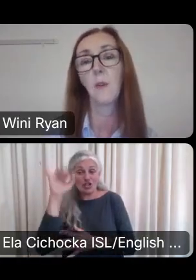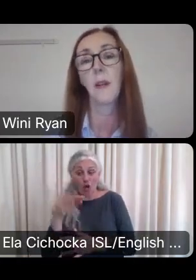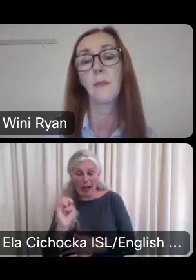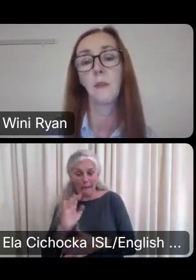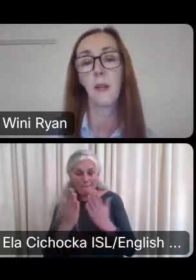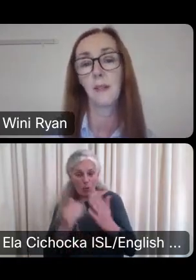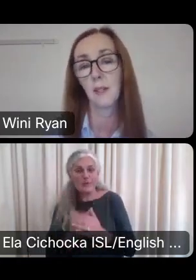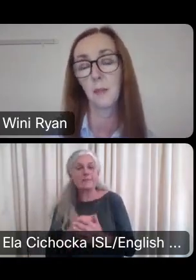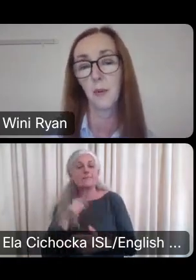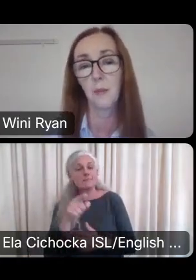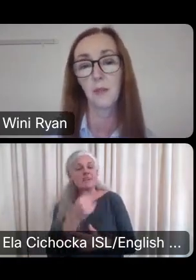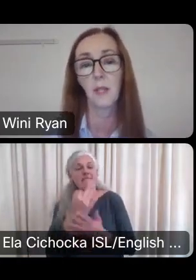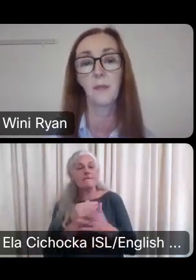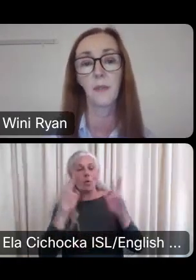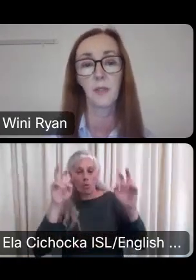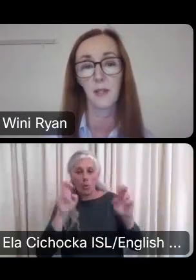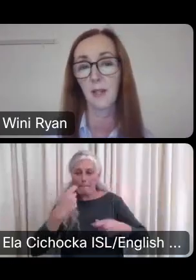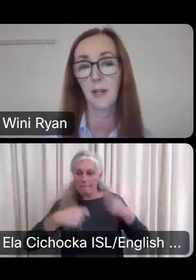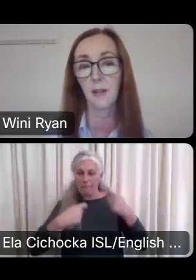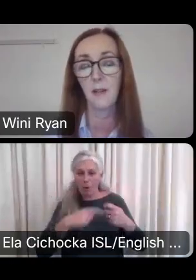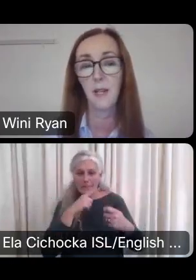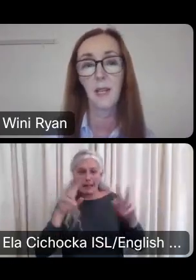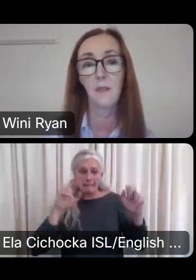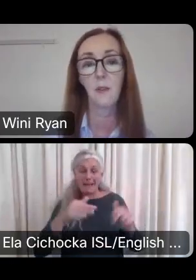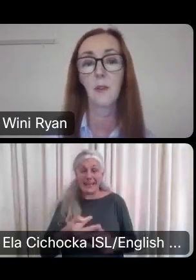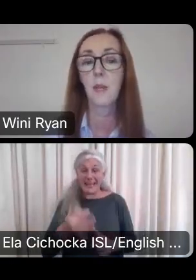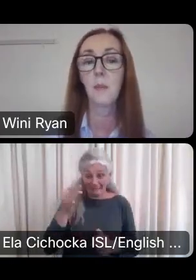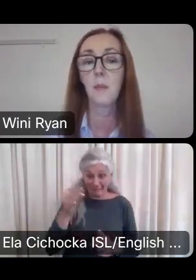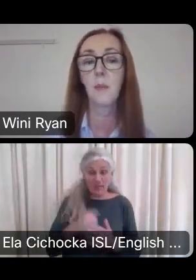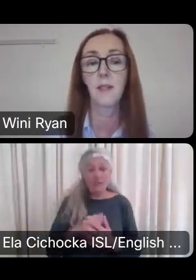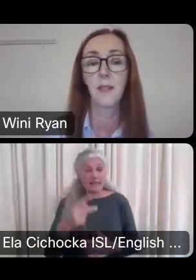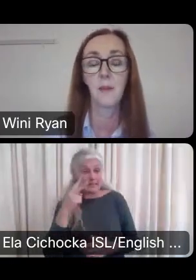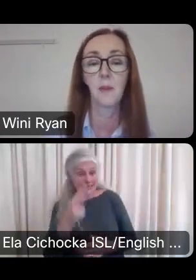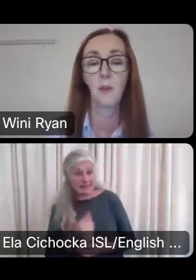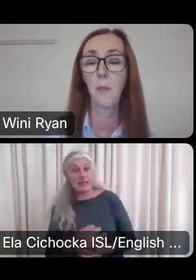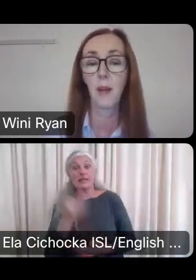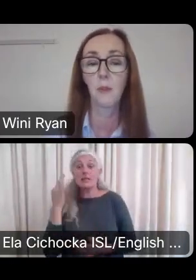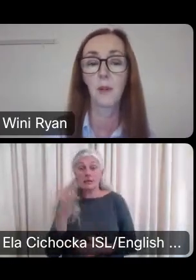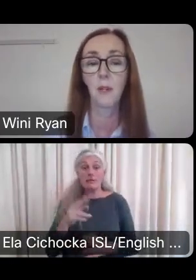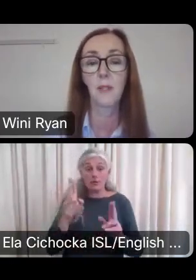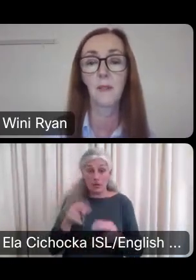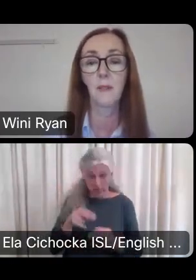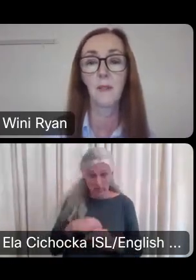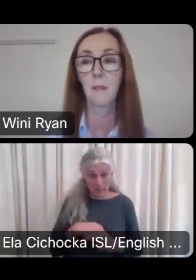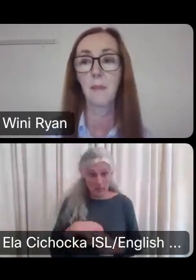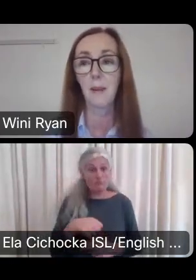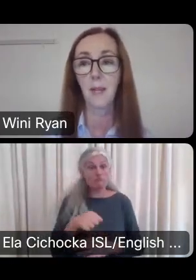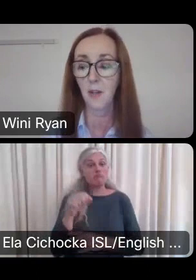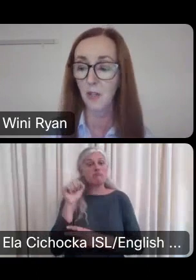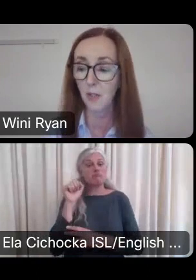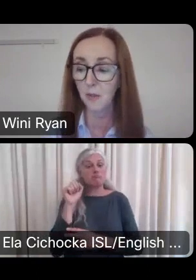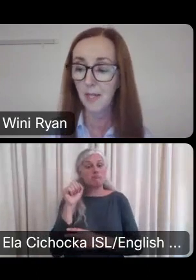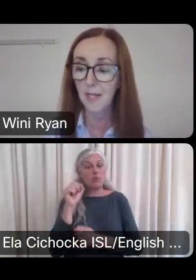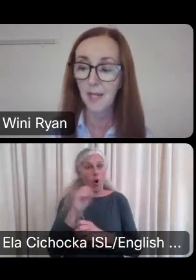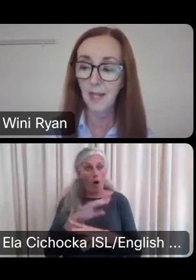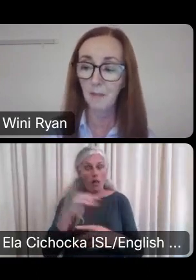And there are quite a few lines in the poem. You can see the first line here: if you can keep your head when all about you are losing theirs and blaming it